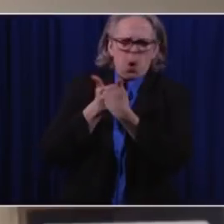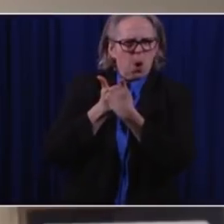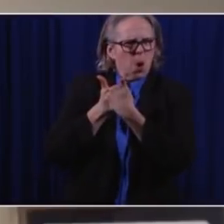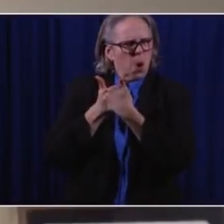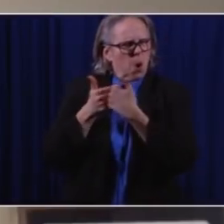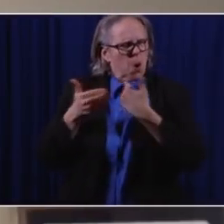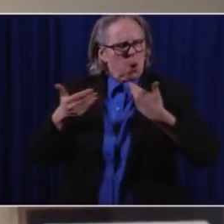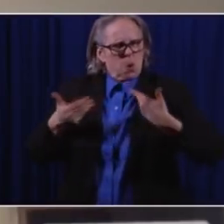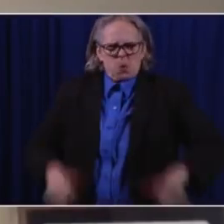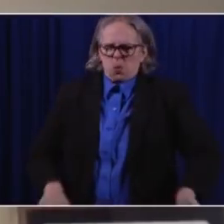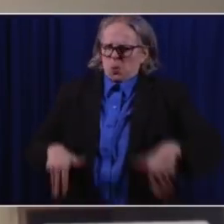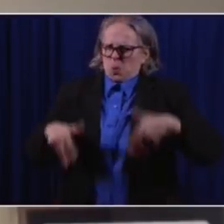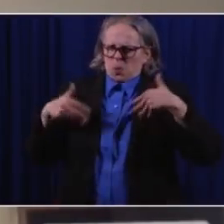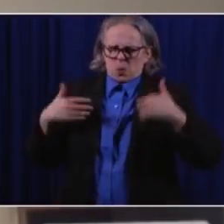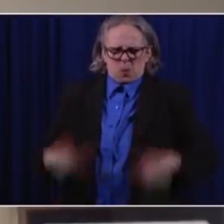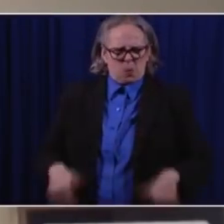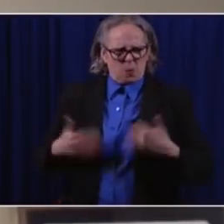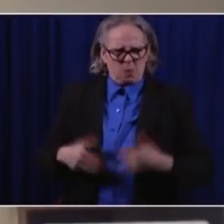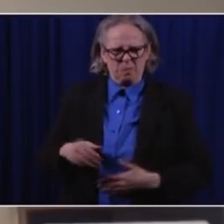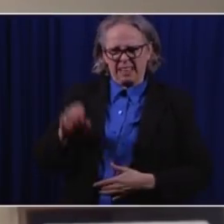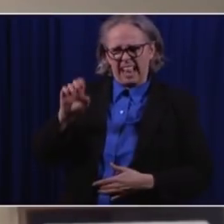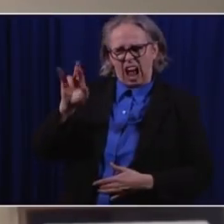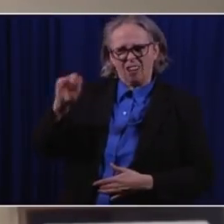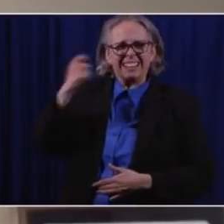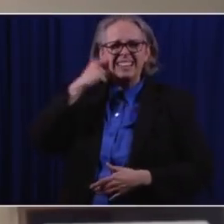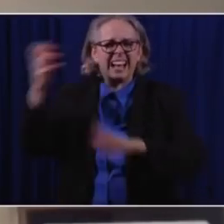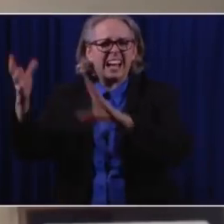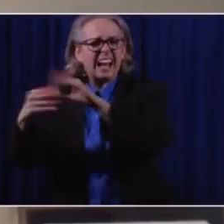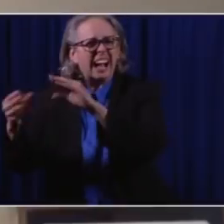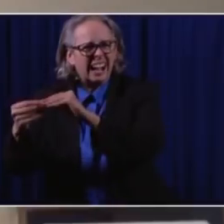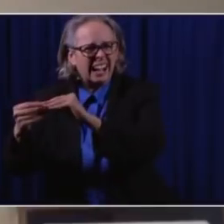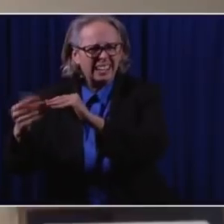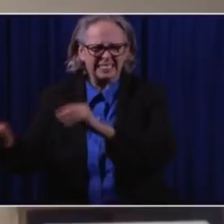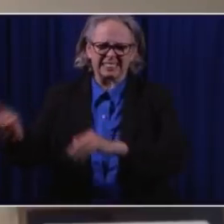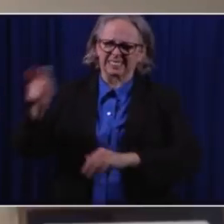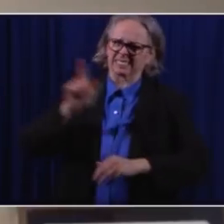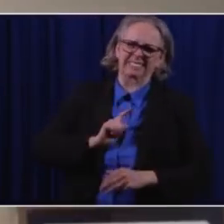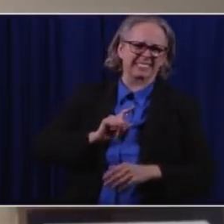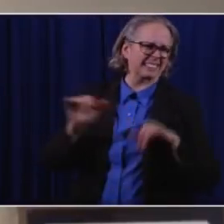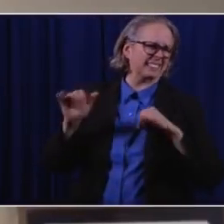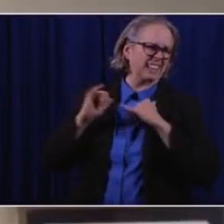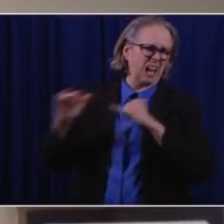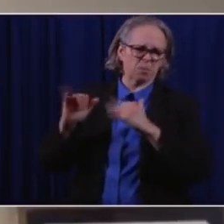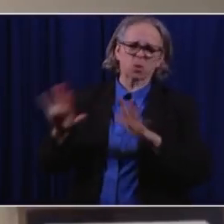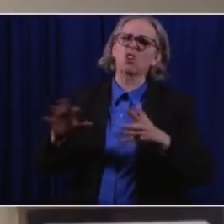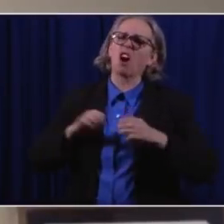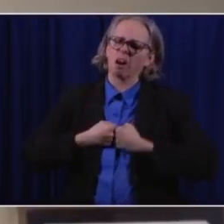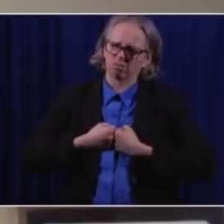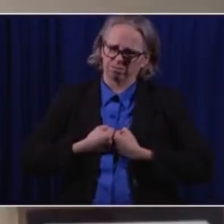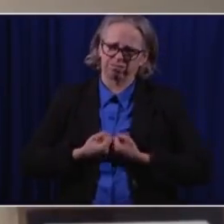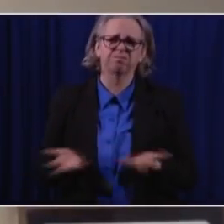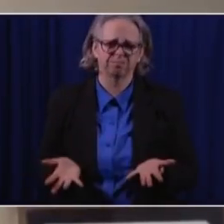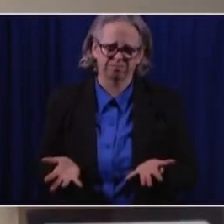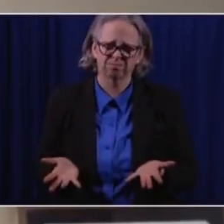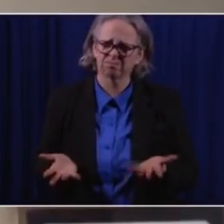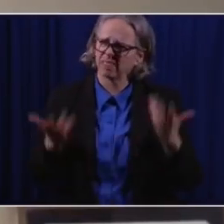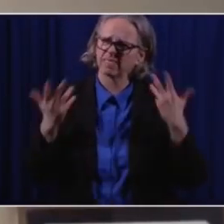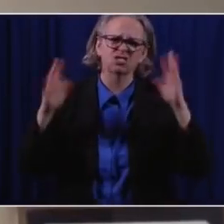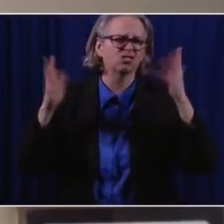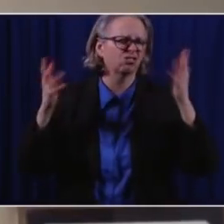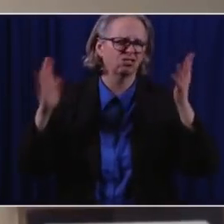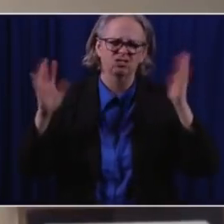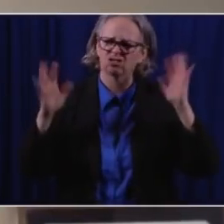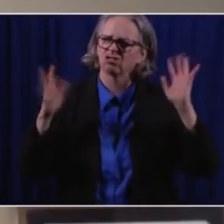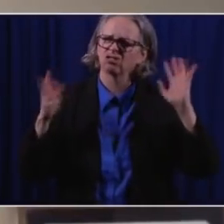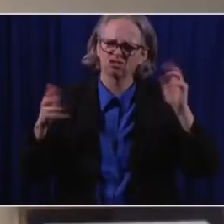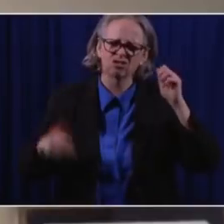Aaron said, are tired, sometimes to the point of exhaustion. There are heroic efforts to be